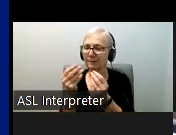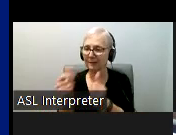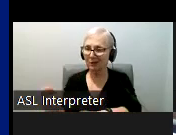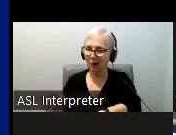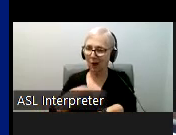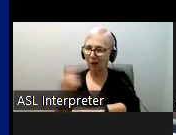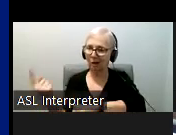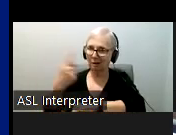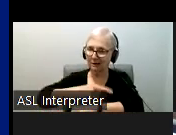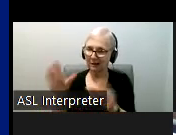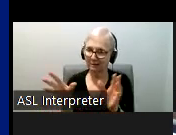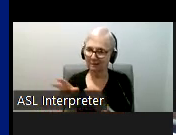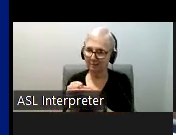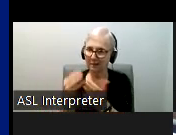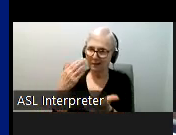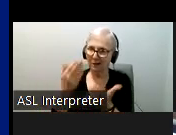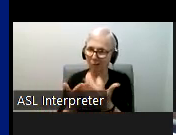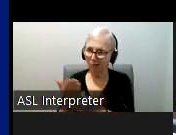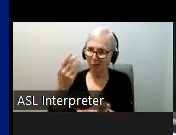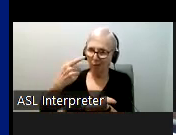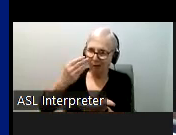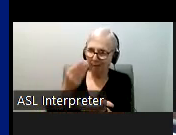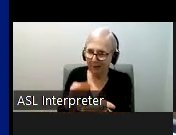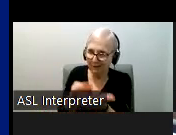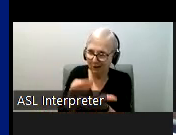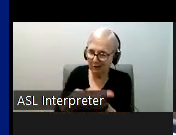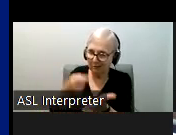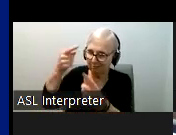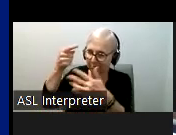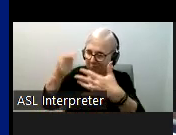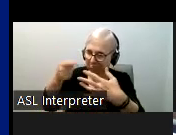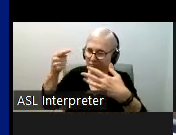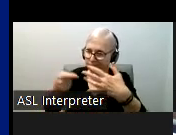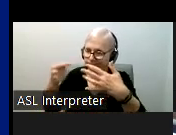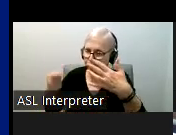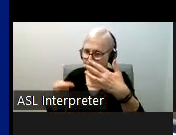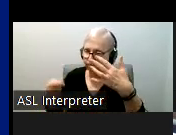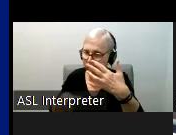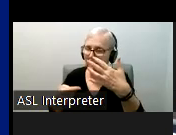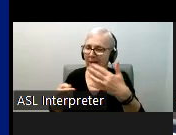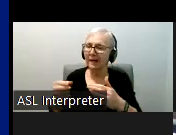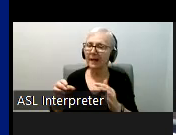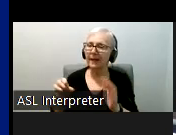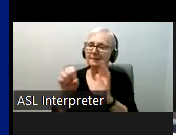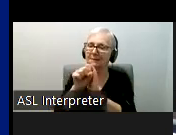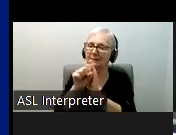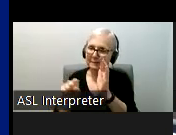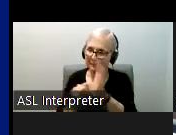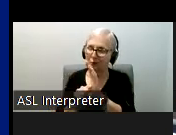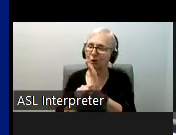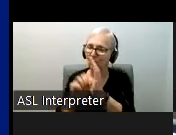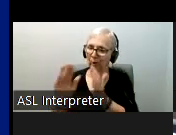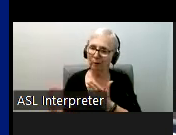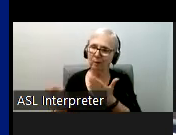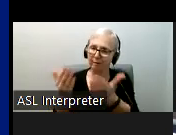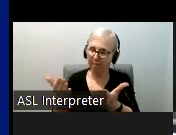days in meetings going through our budget and going through statutory recommendations. So just know that's where our